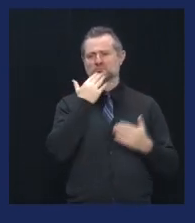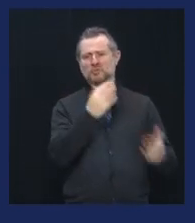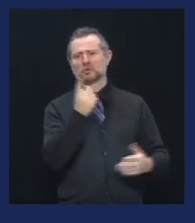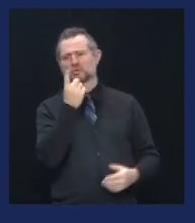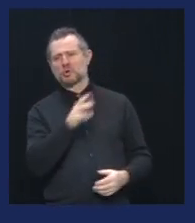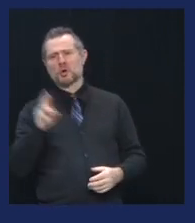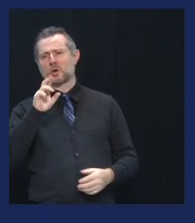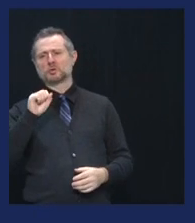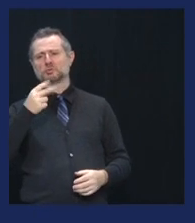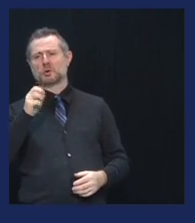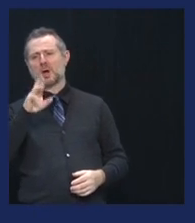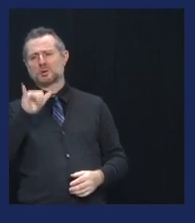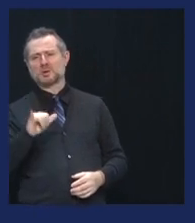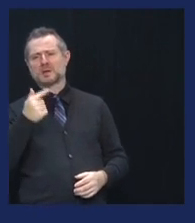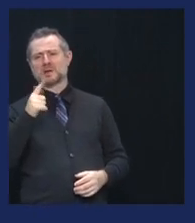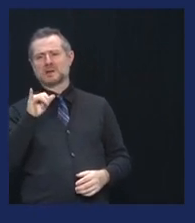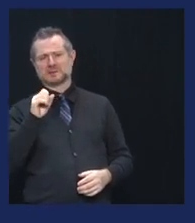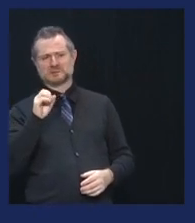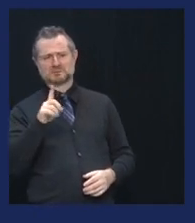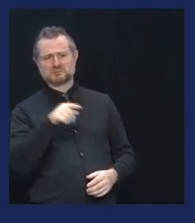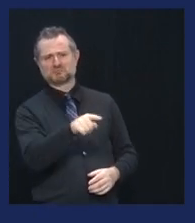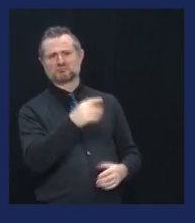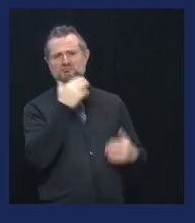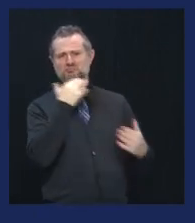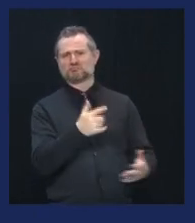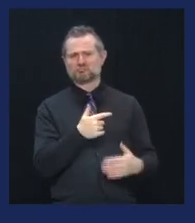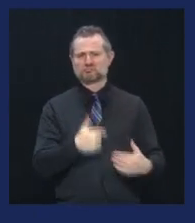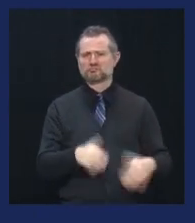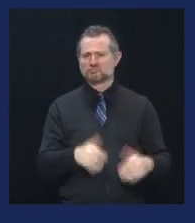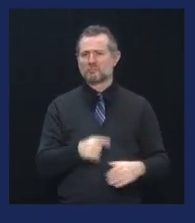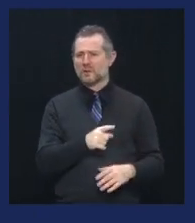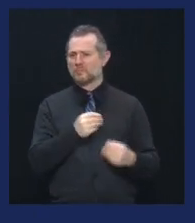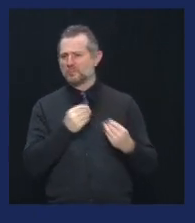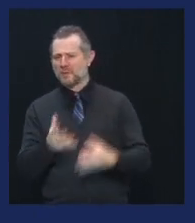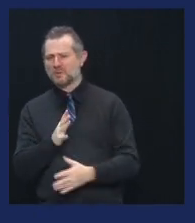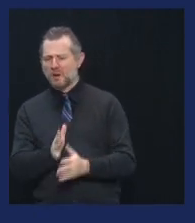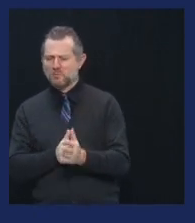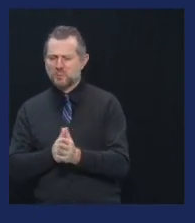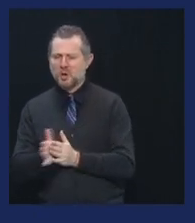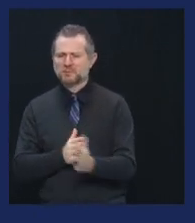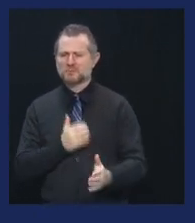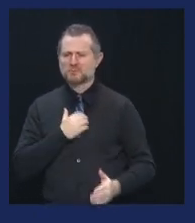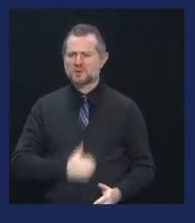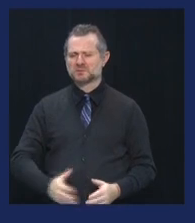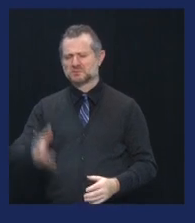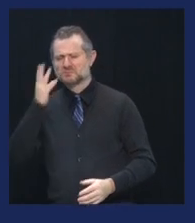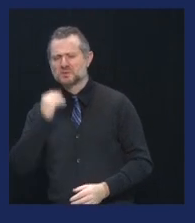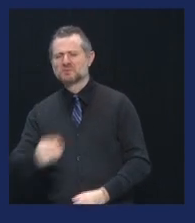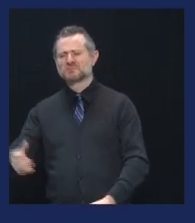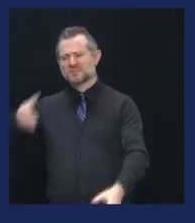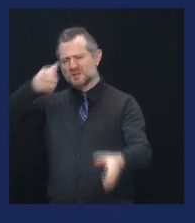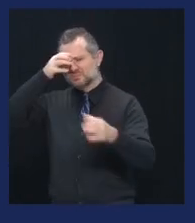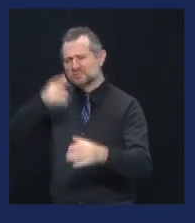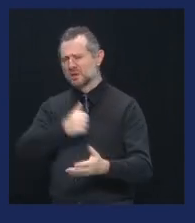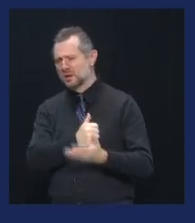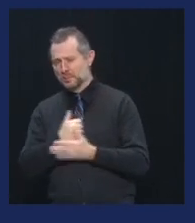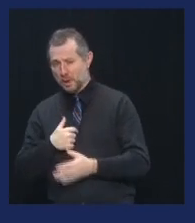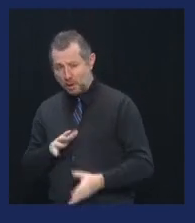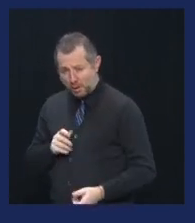you to all the members of the commission for offering your passion, experience, and knowledge to help us through these formidable